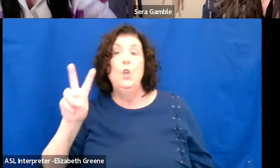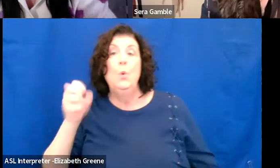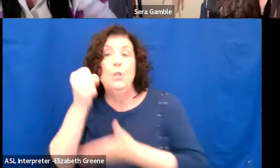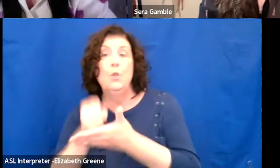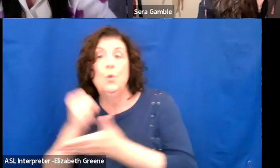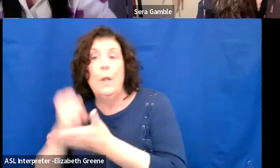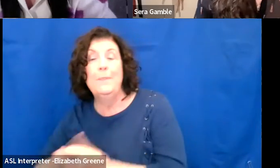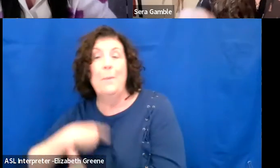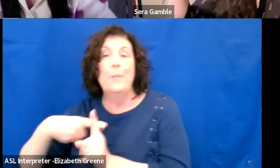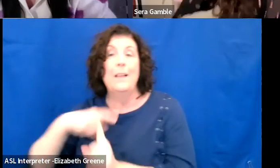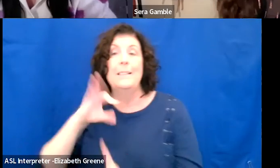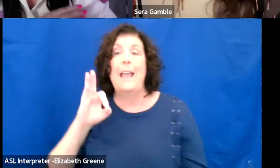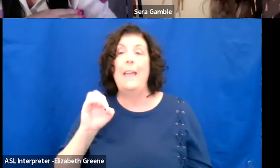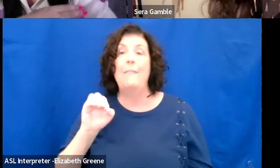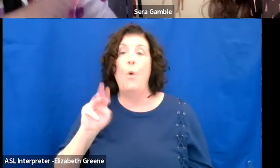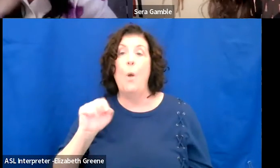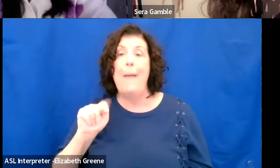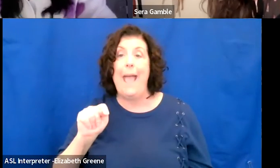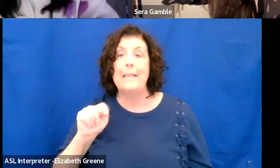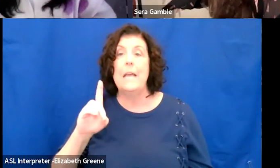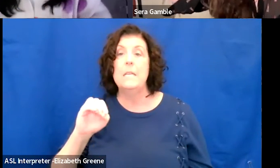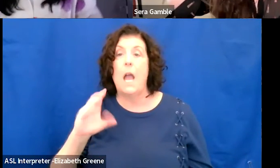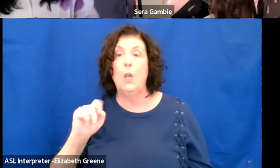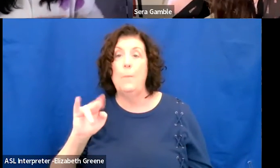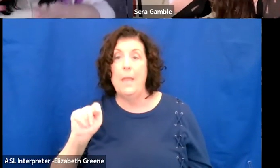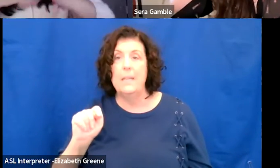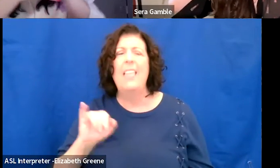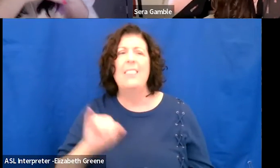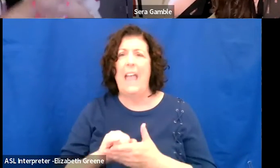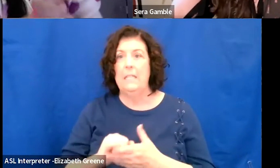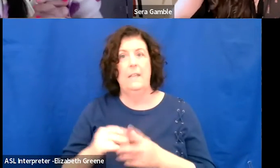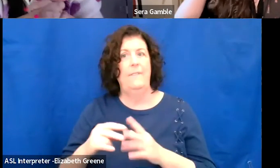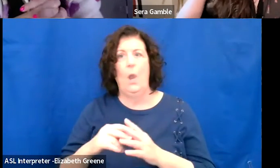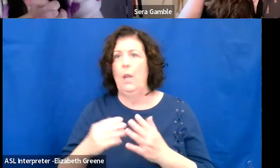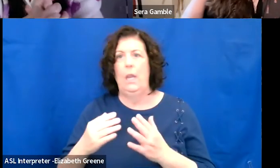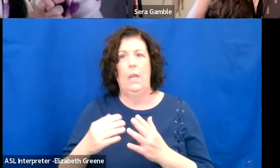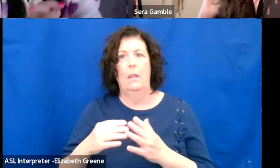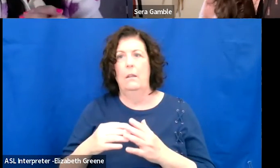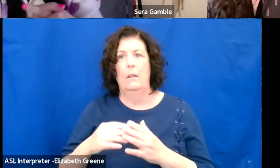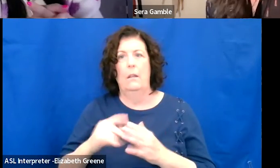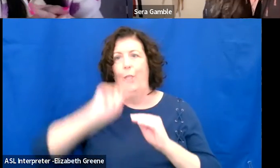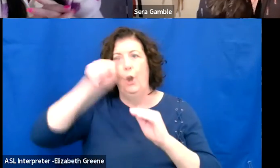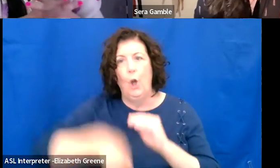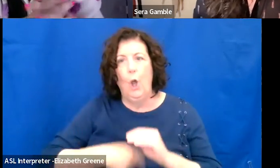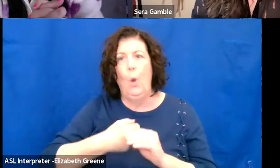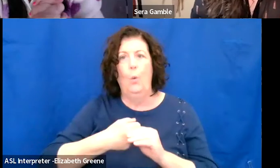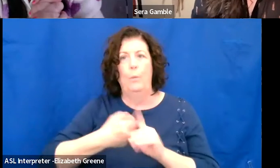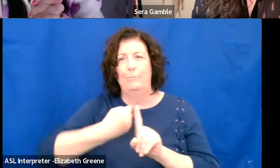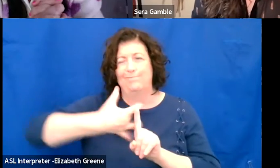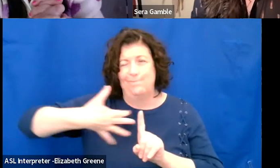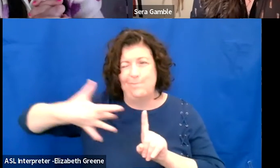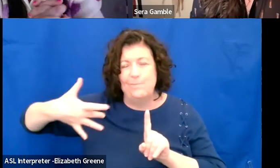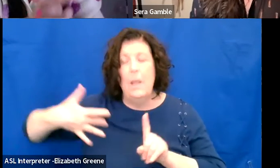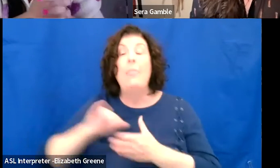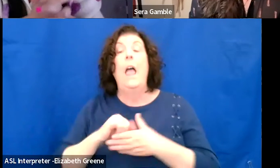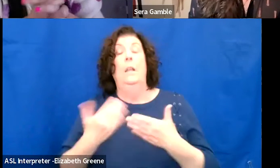that's pretty detailed. And that's very, within the last few years, being a very new sort of thing for a